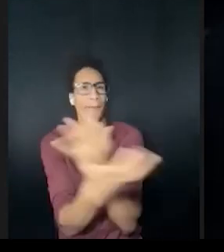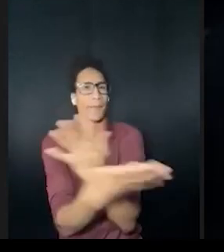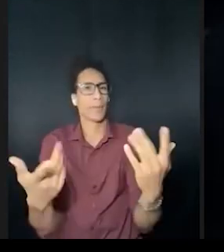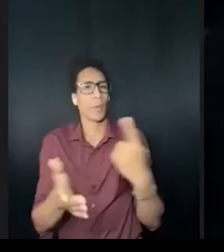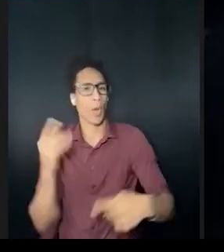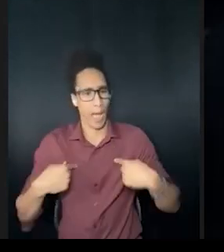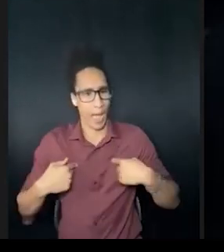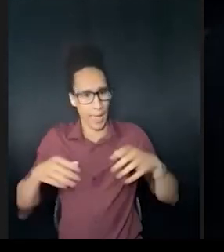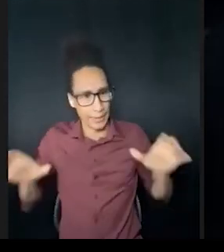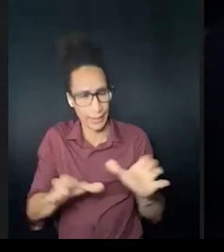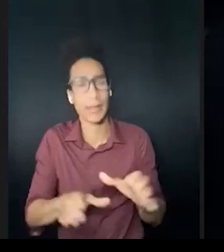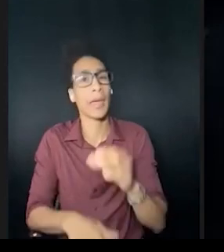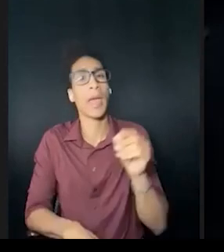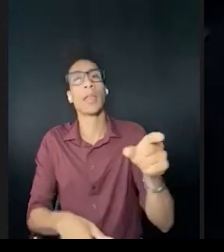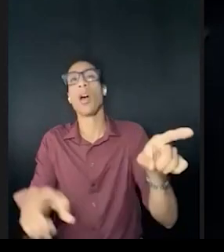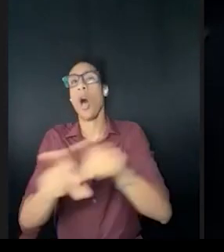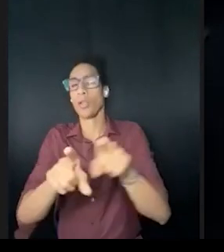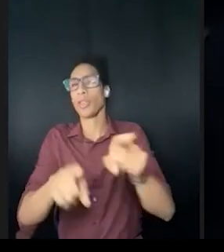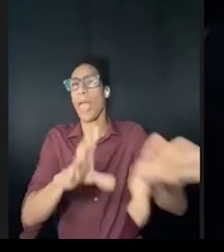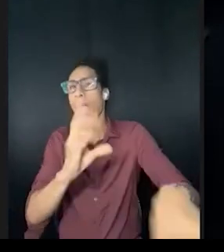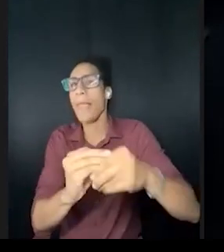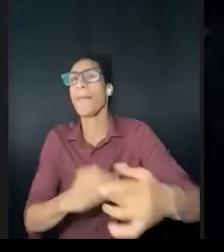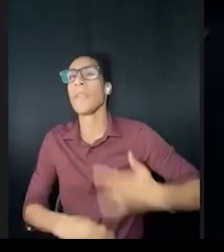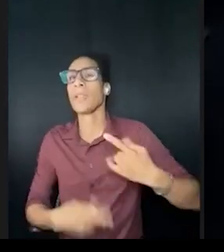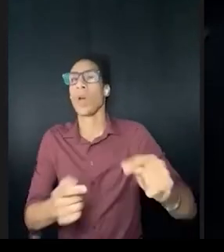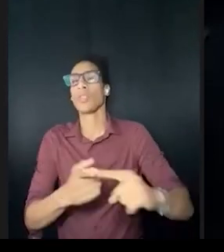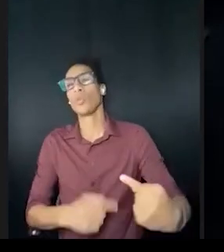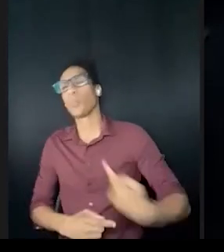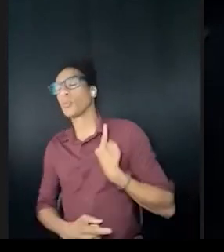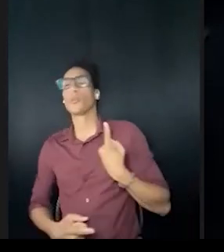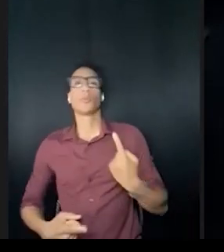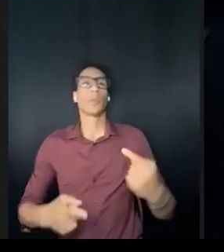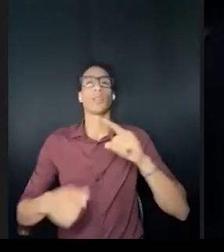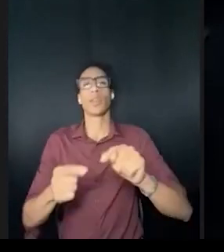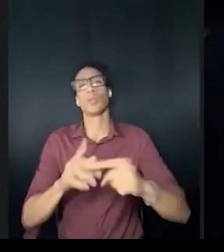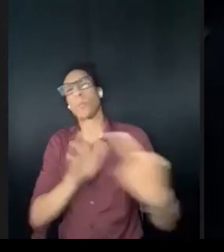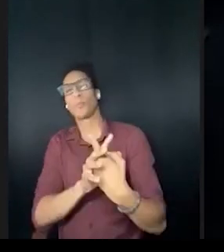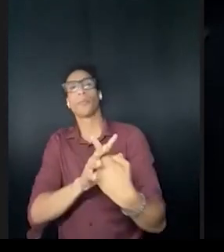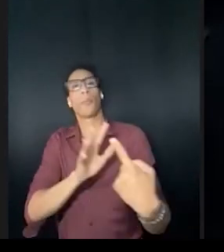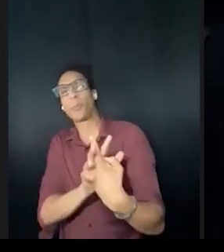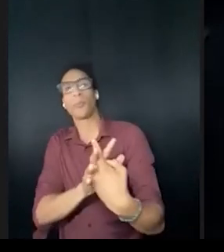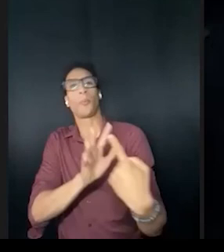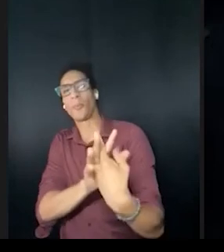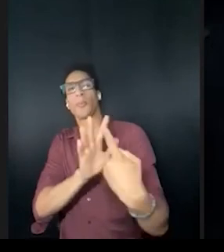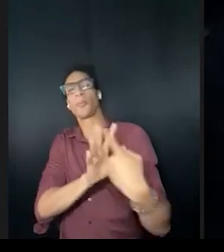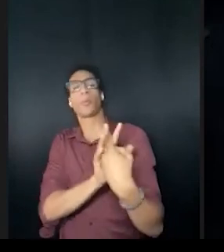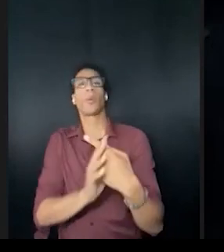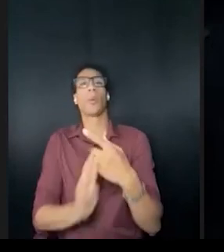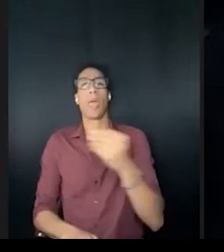it much. And what was on that piece of paper was factual to them. Mm-hmm.